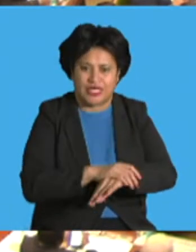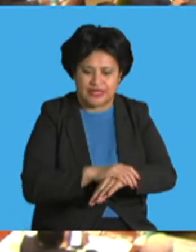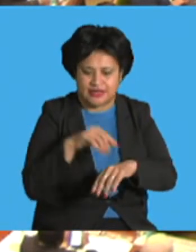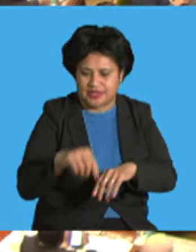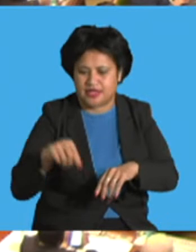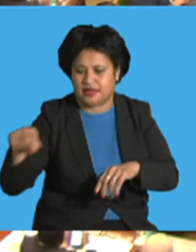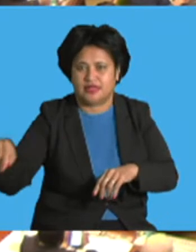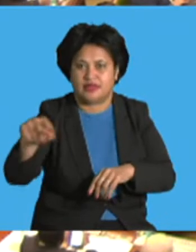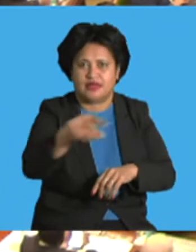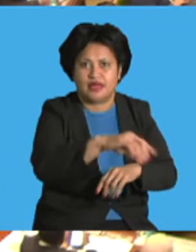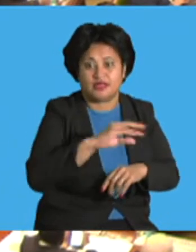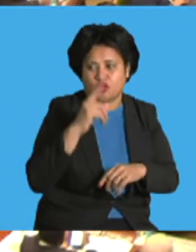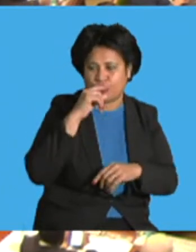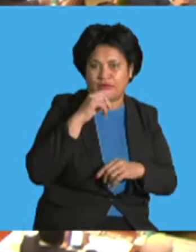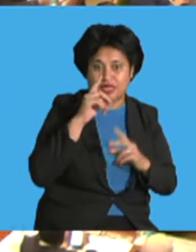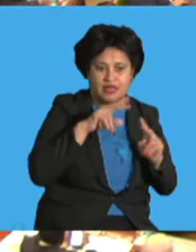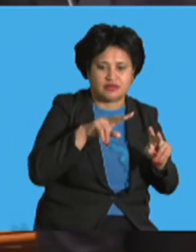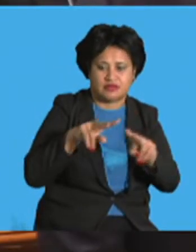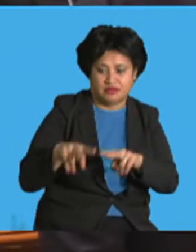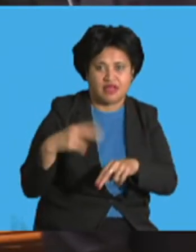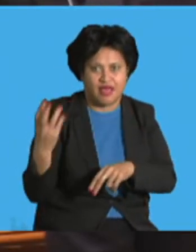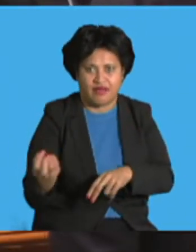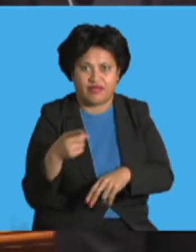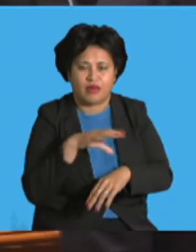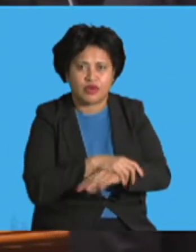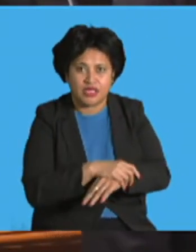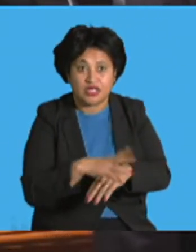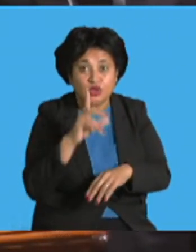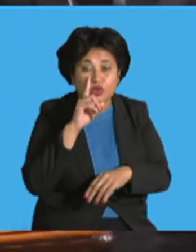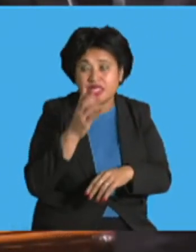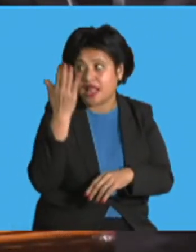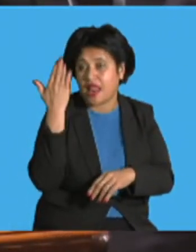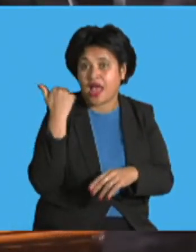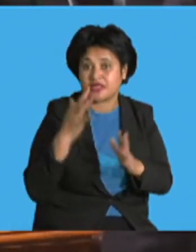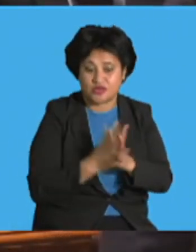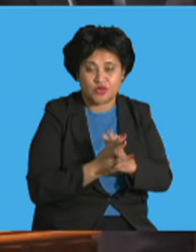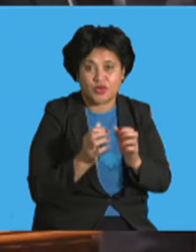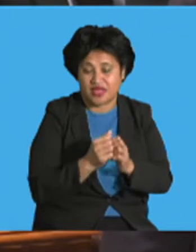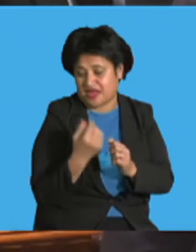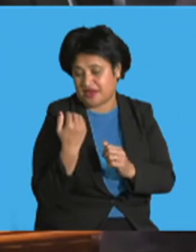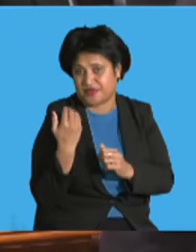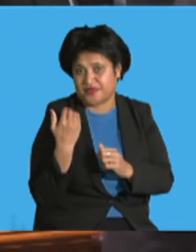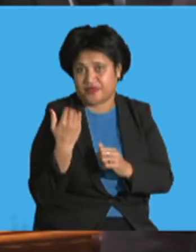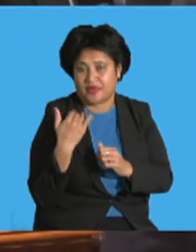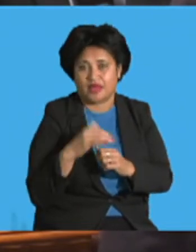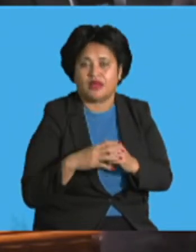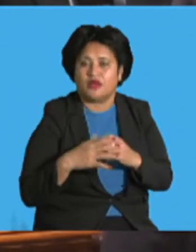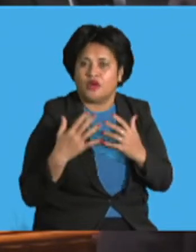And you would note, Mr. Speaker, sir, that last weekend there has been a very